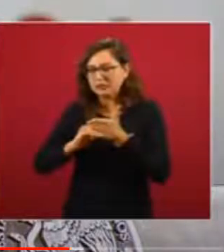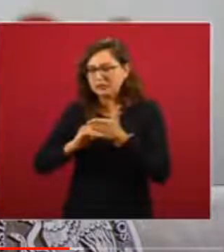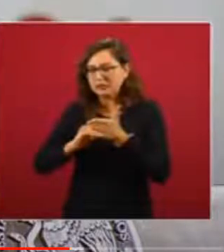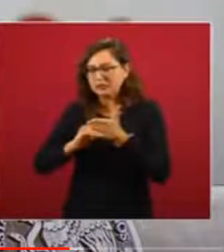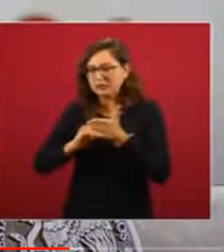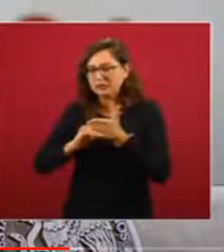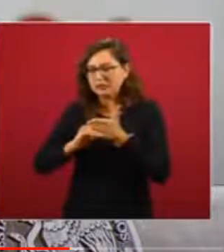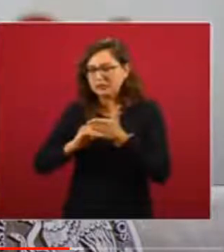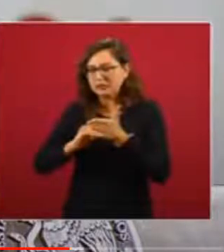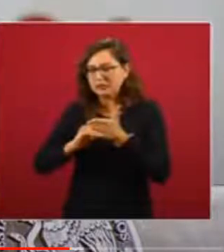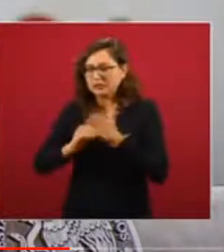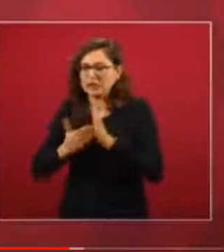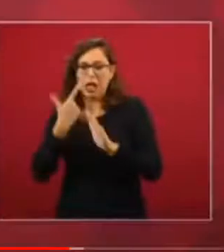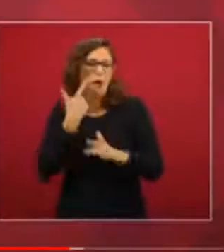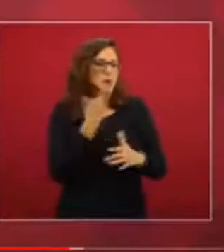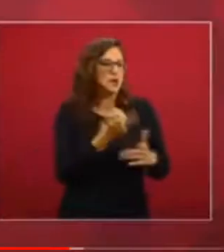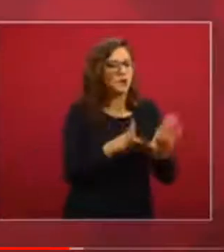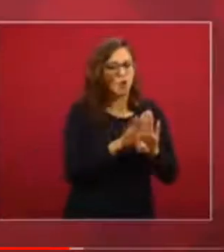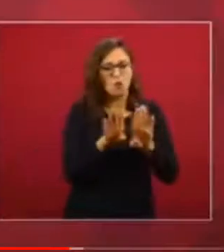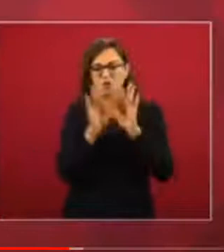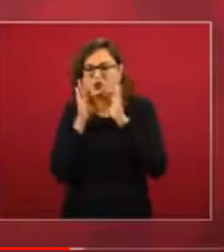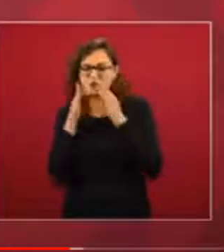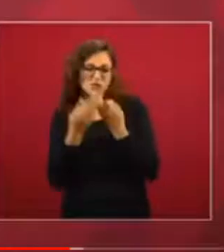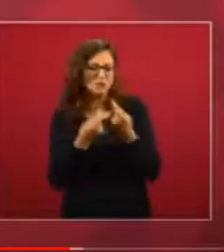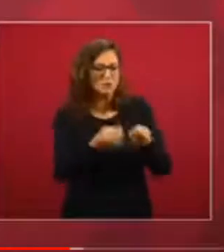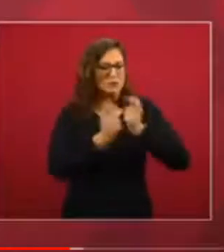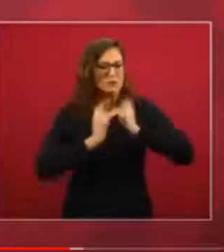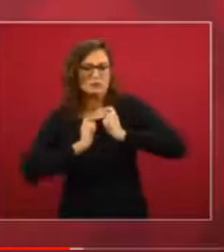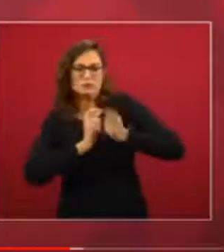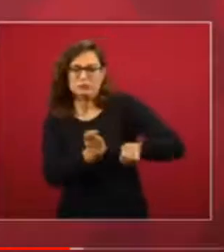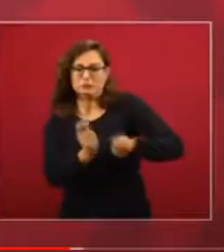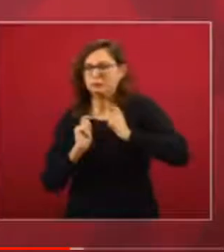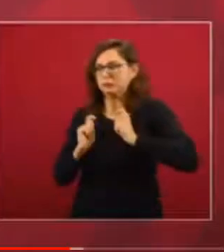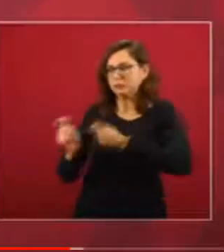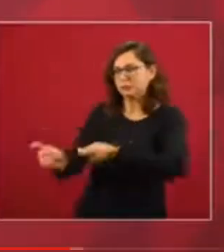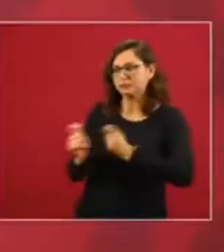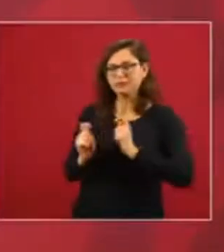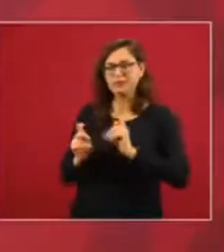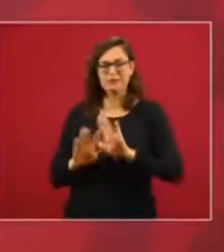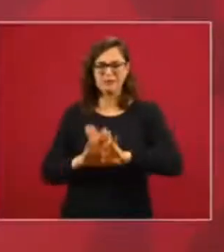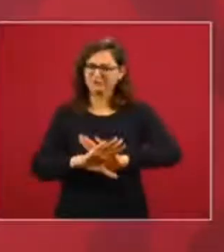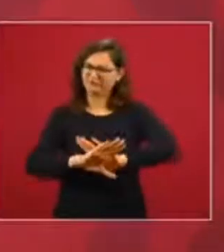like to get ahead. Es decir,